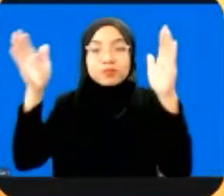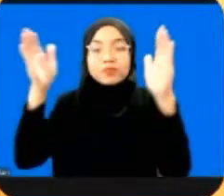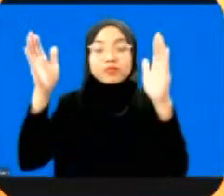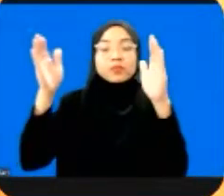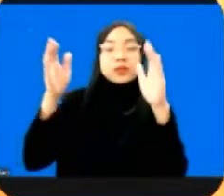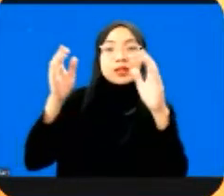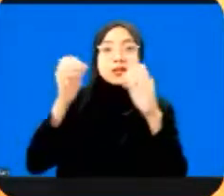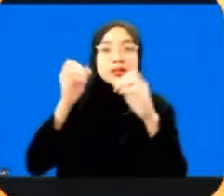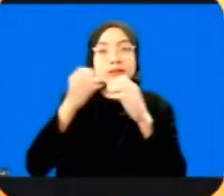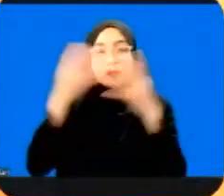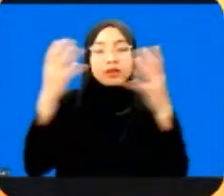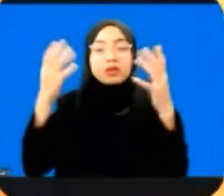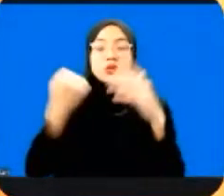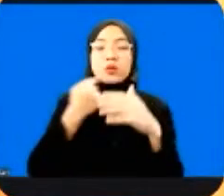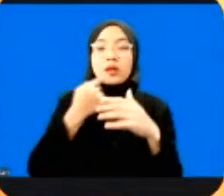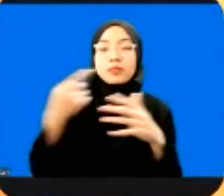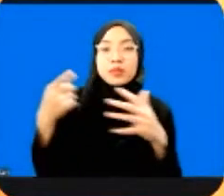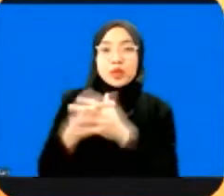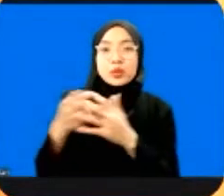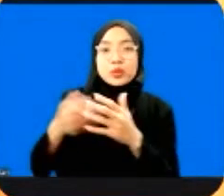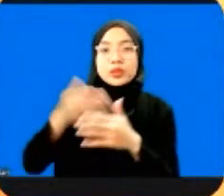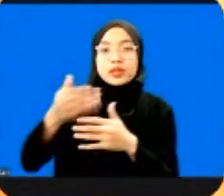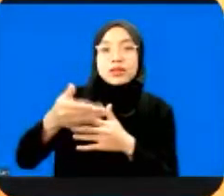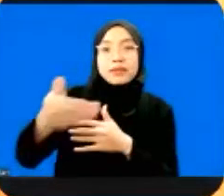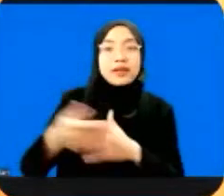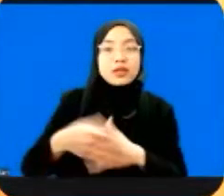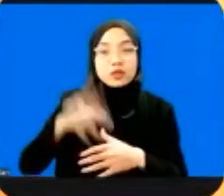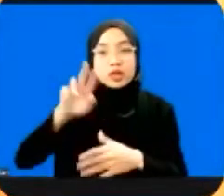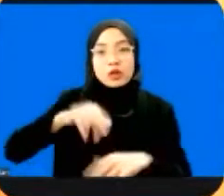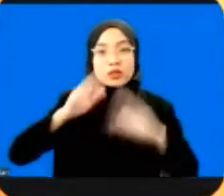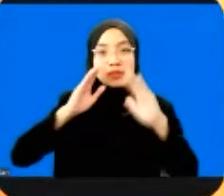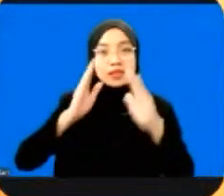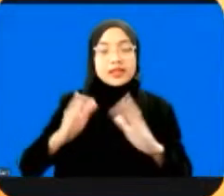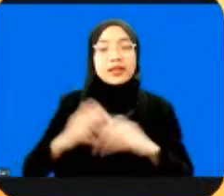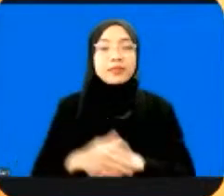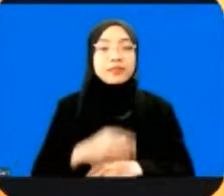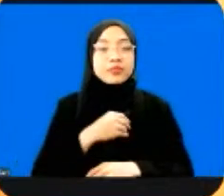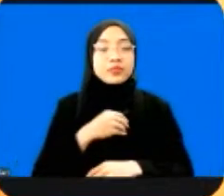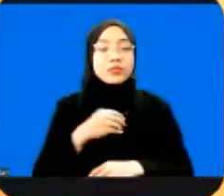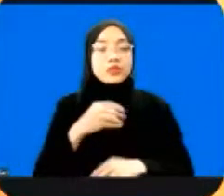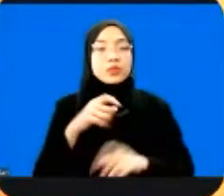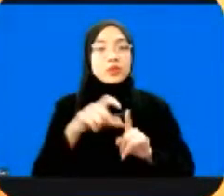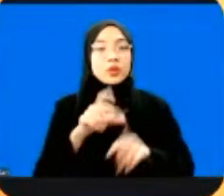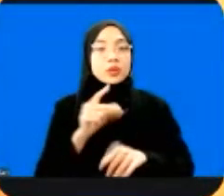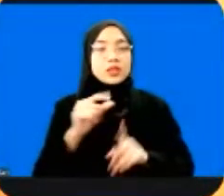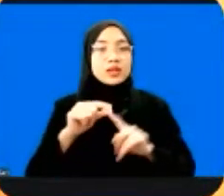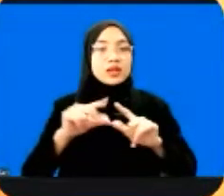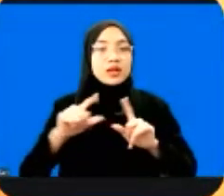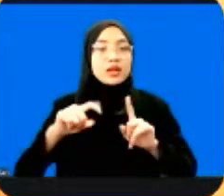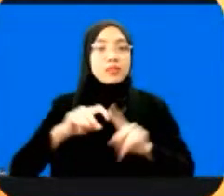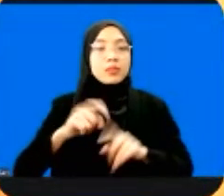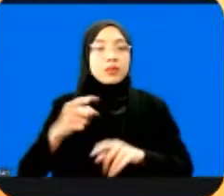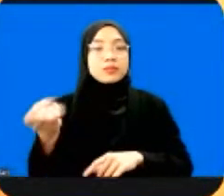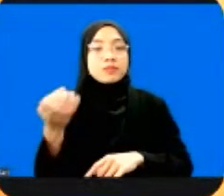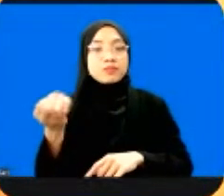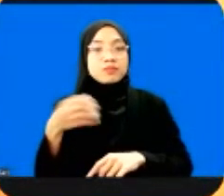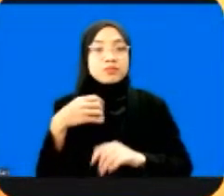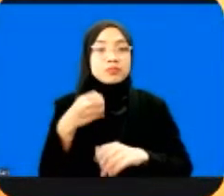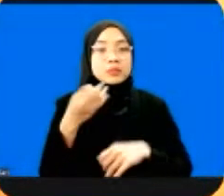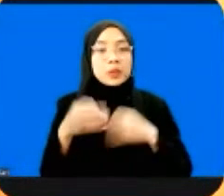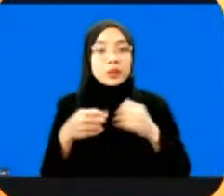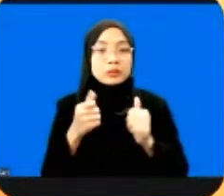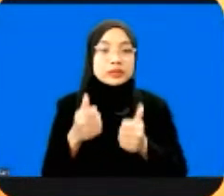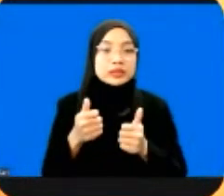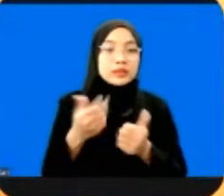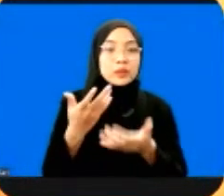you. Dr. Park, maybe you can give your remarks and reflections on what we can learn from South Korea, also in other countries